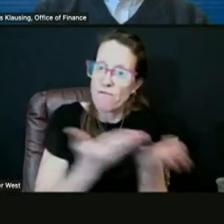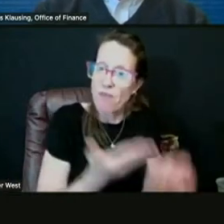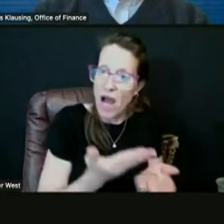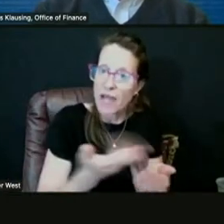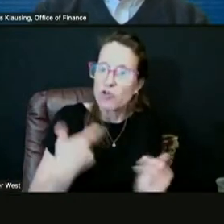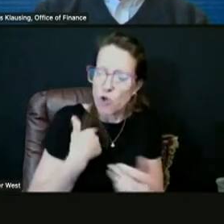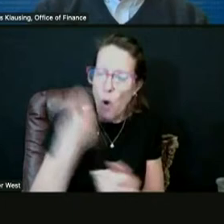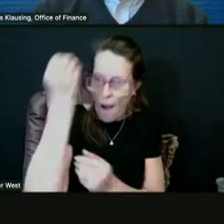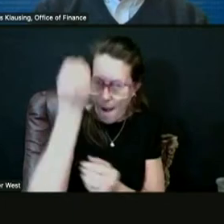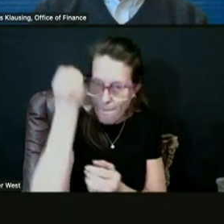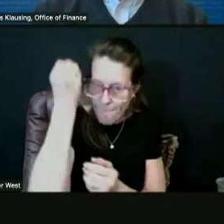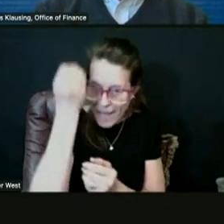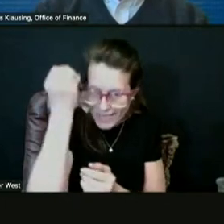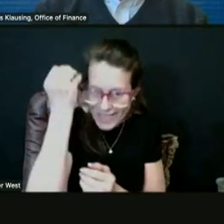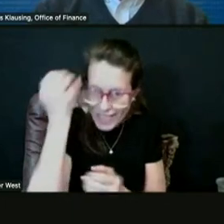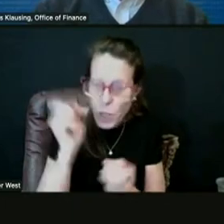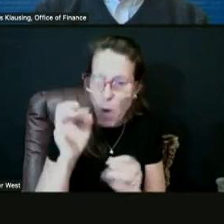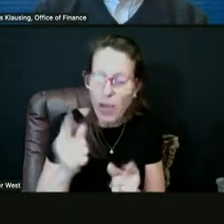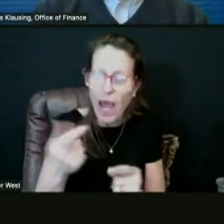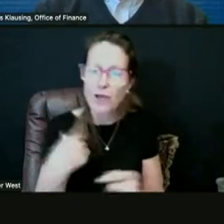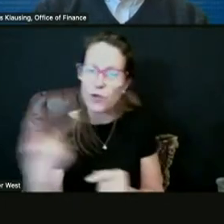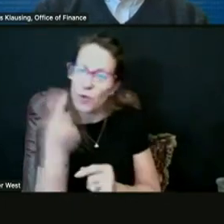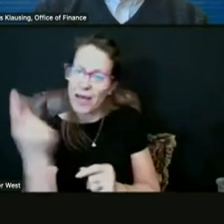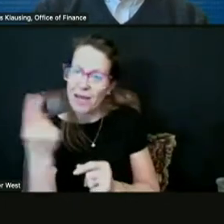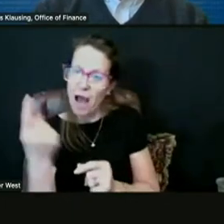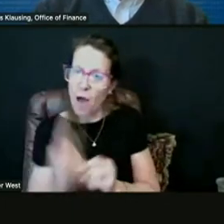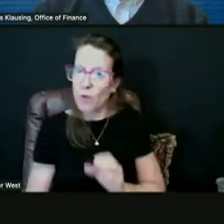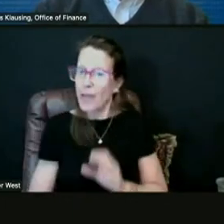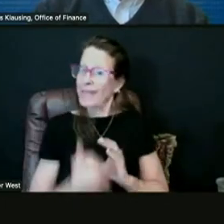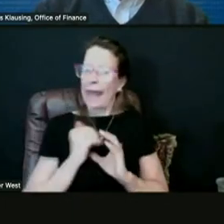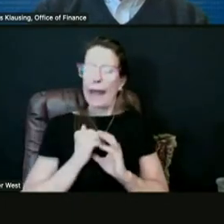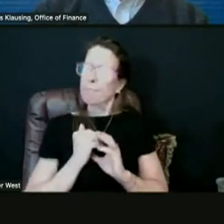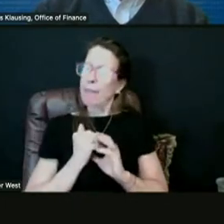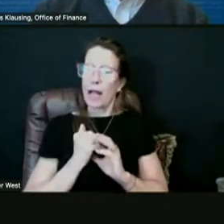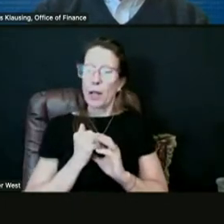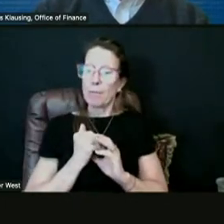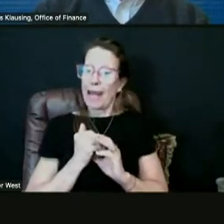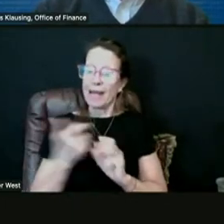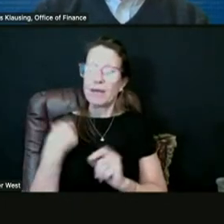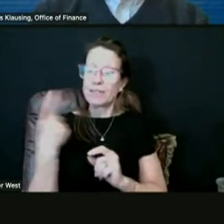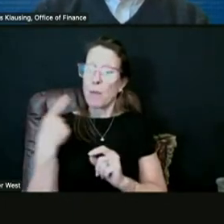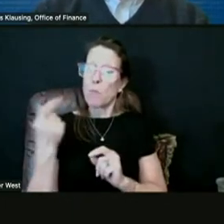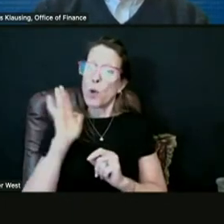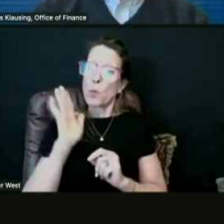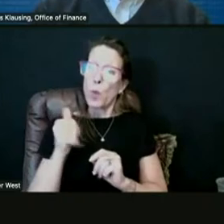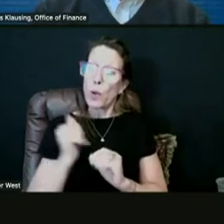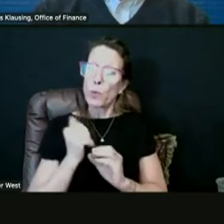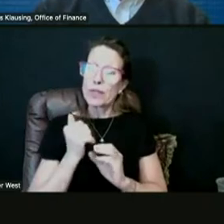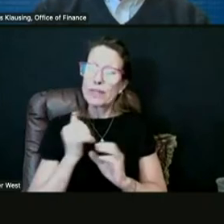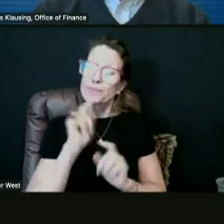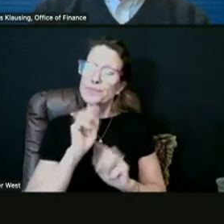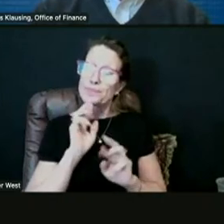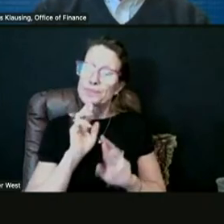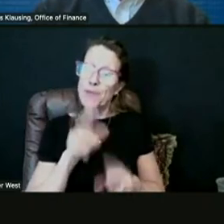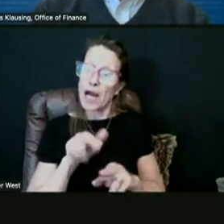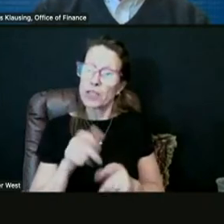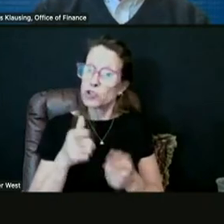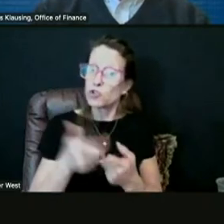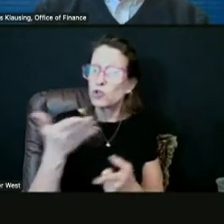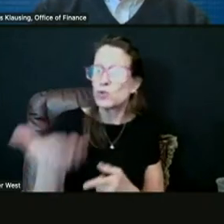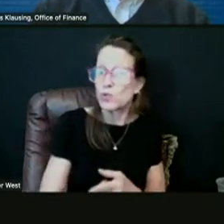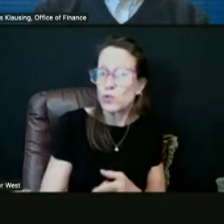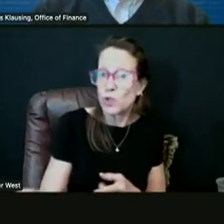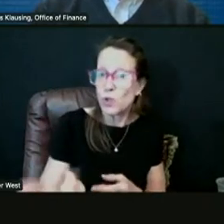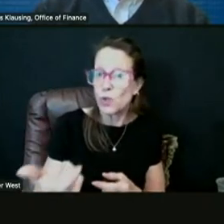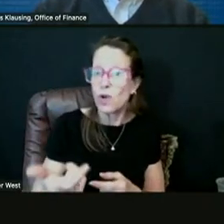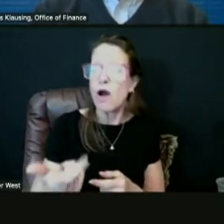can always send an email to me. Someone will respond to you, or you can put your email in the chat and then we can